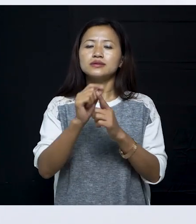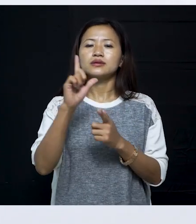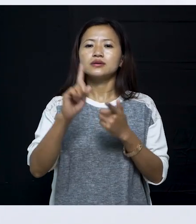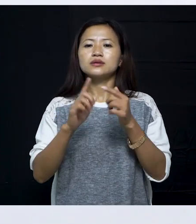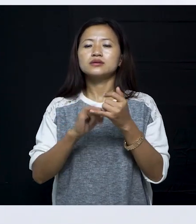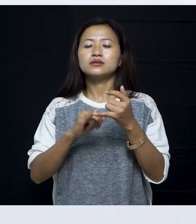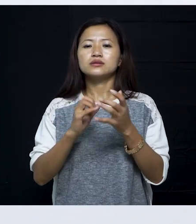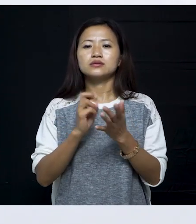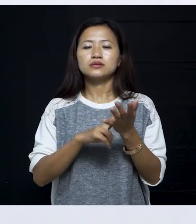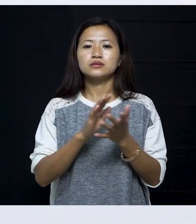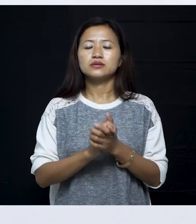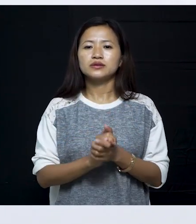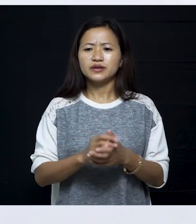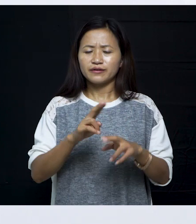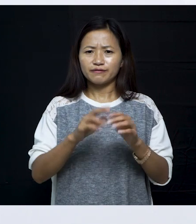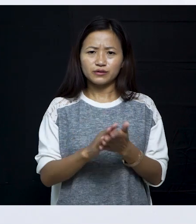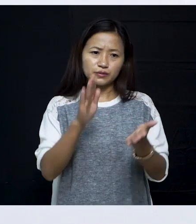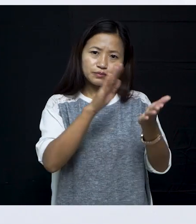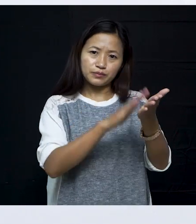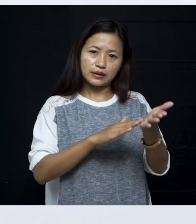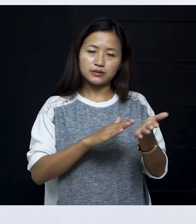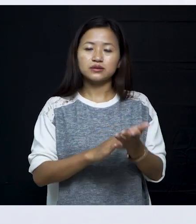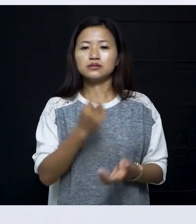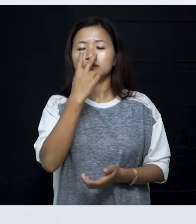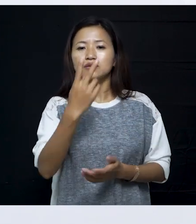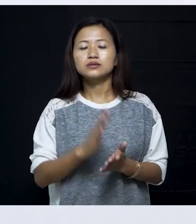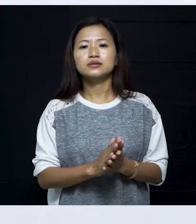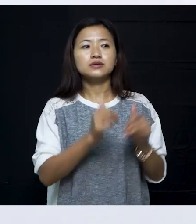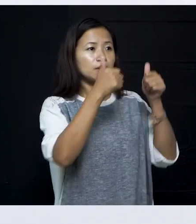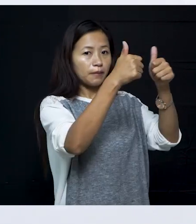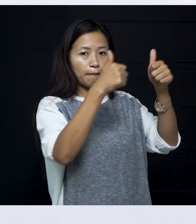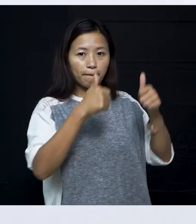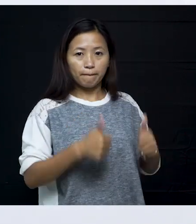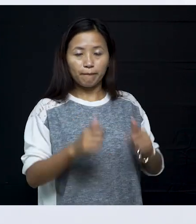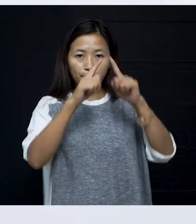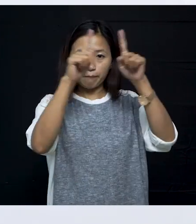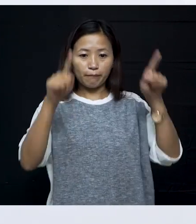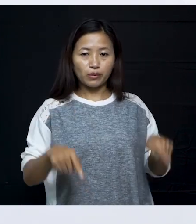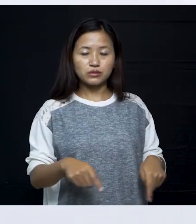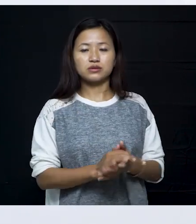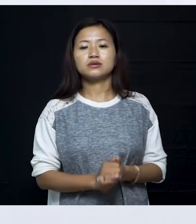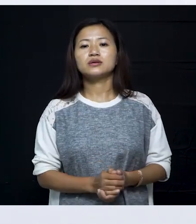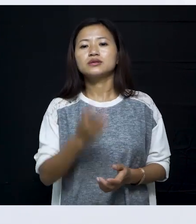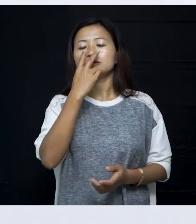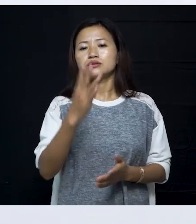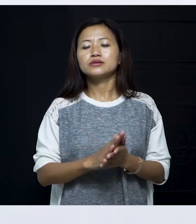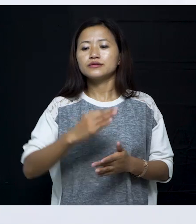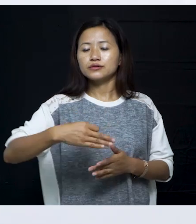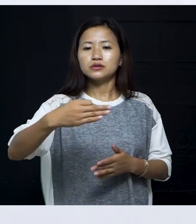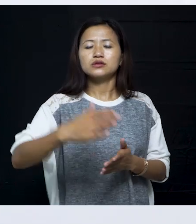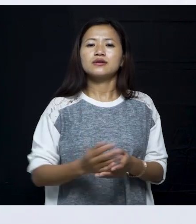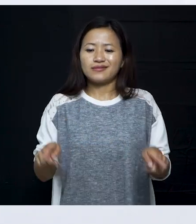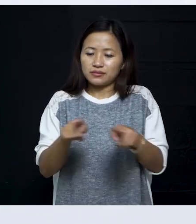lesson, what I figured is that it would be best to have a look at this poster and to see the features